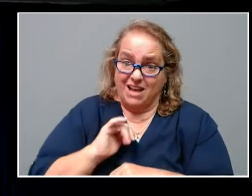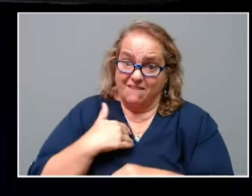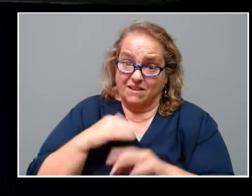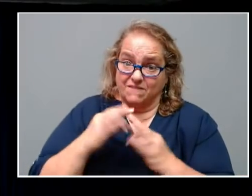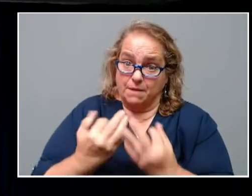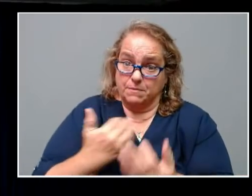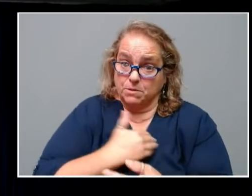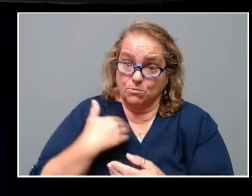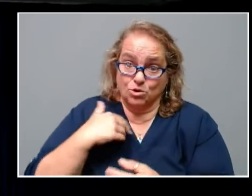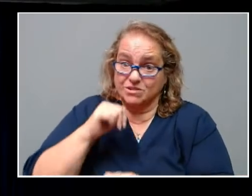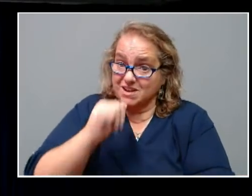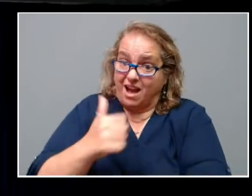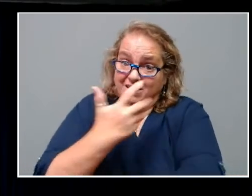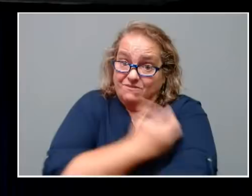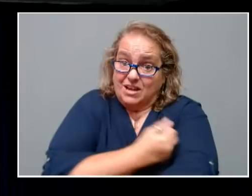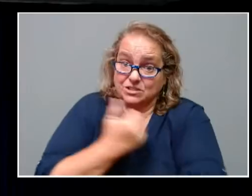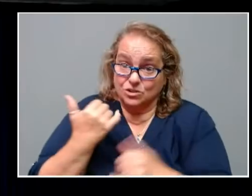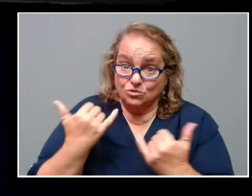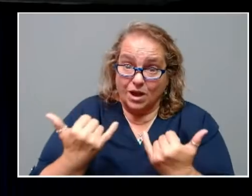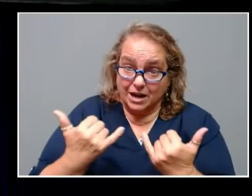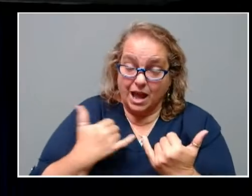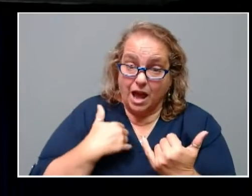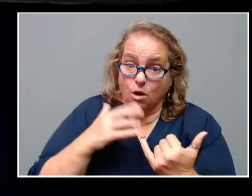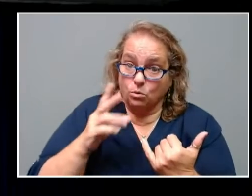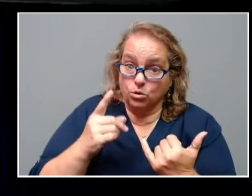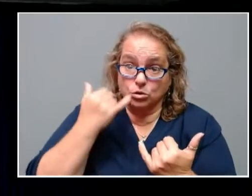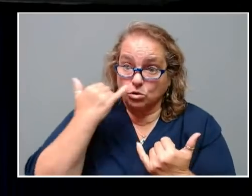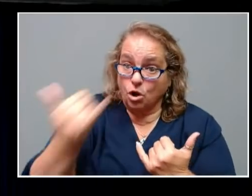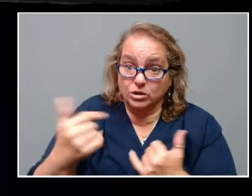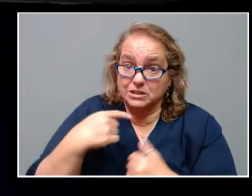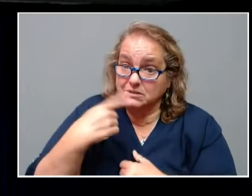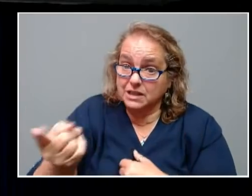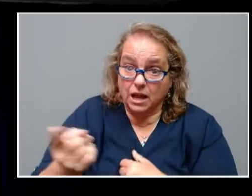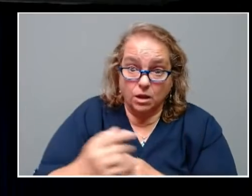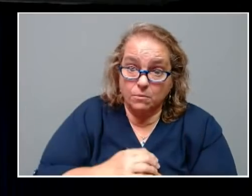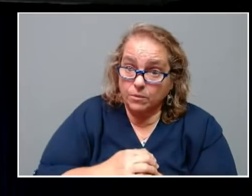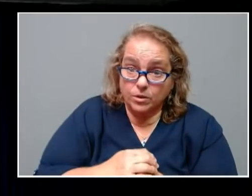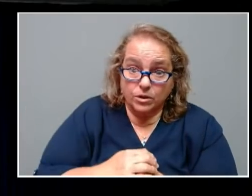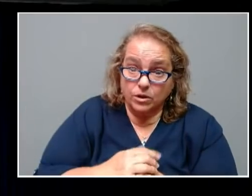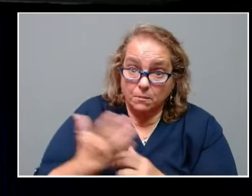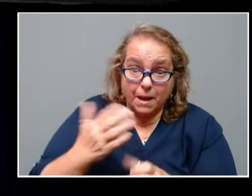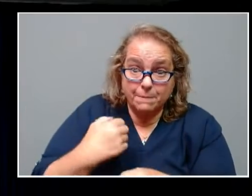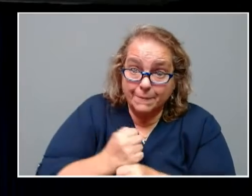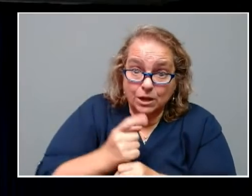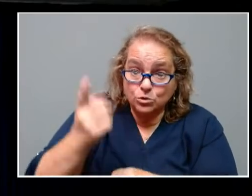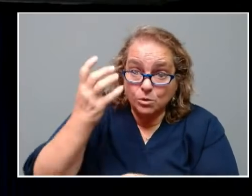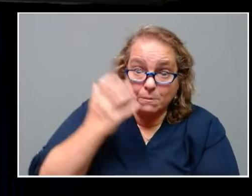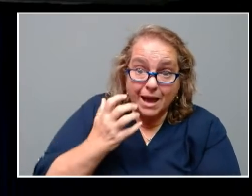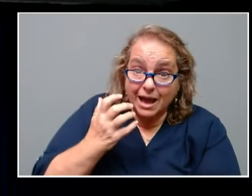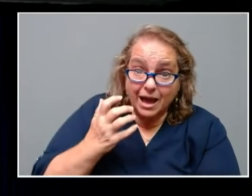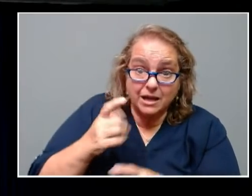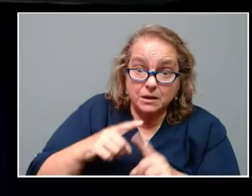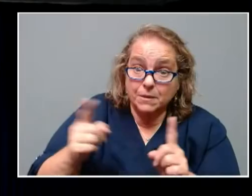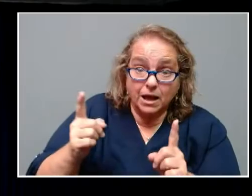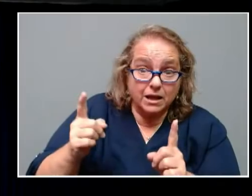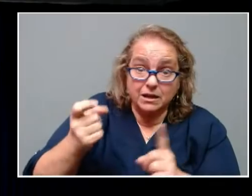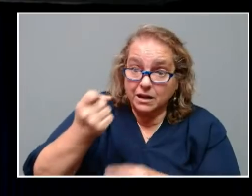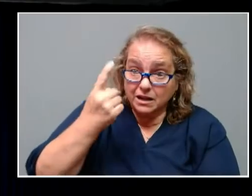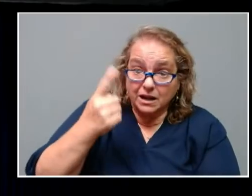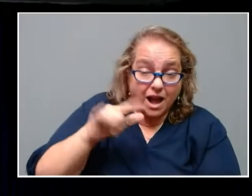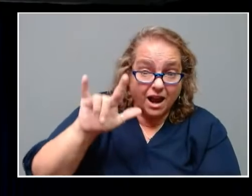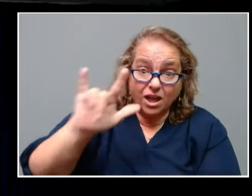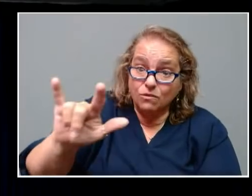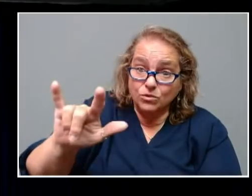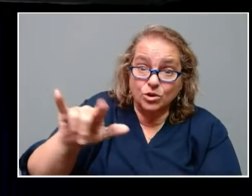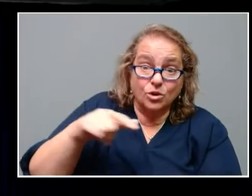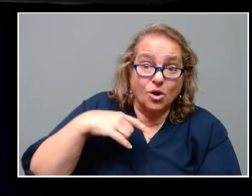mean, right now, I'd be looking to call them and say, this may make you mad, but I love you. I need you to get